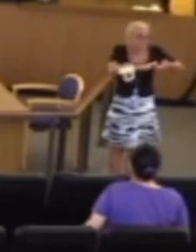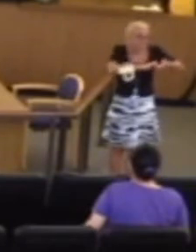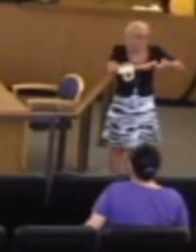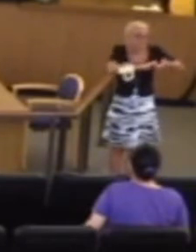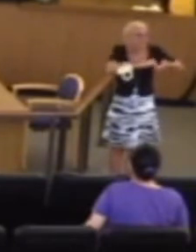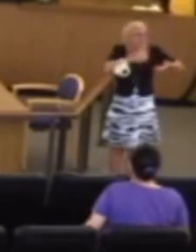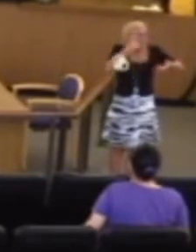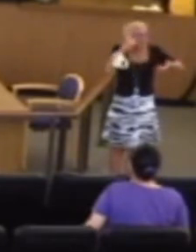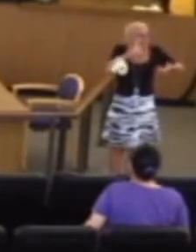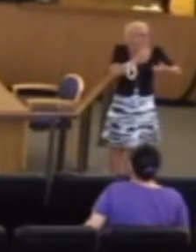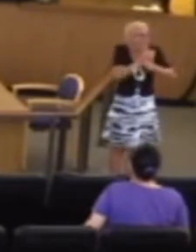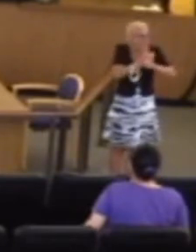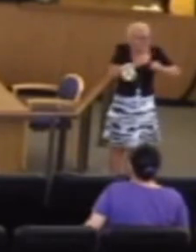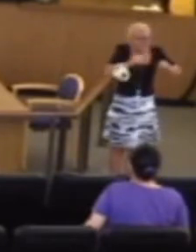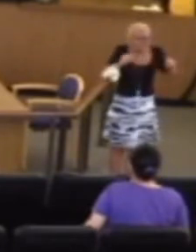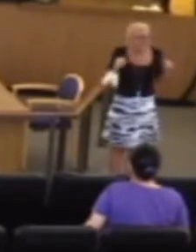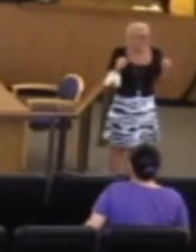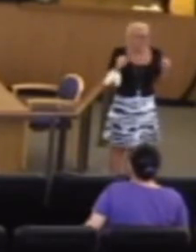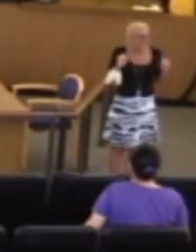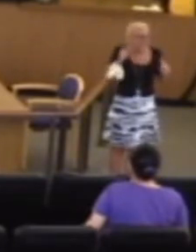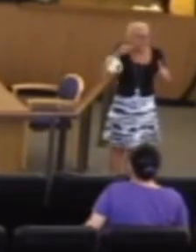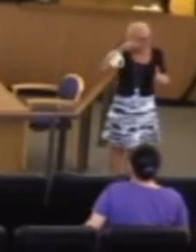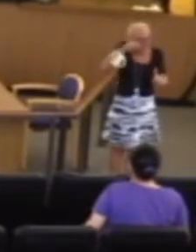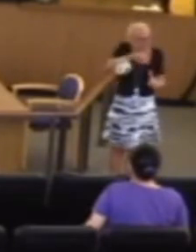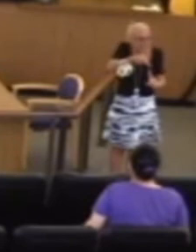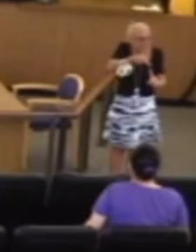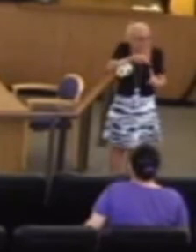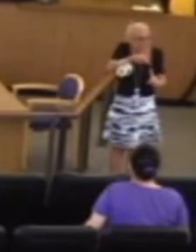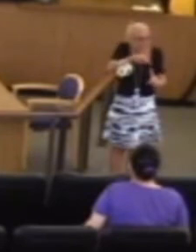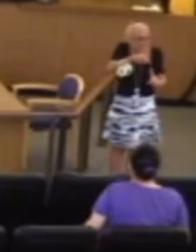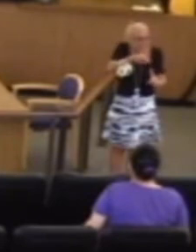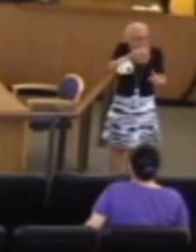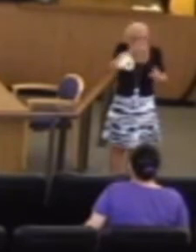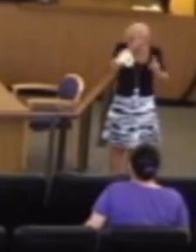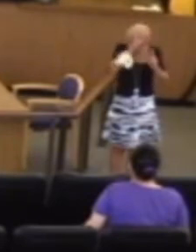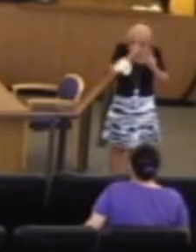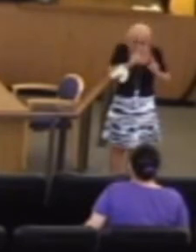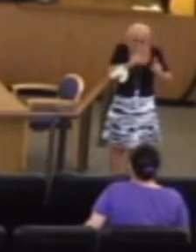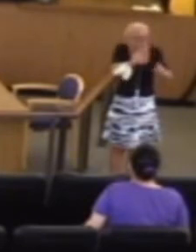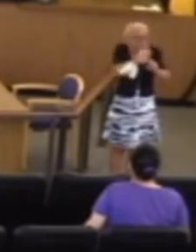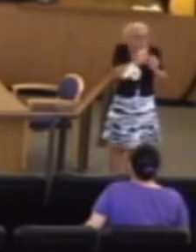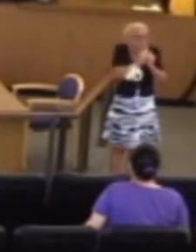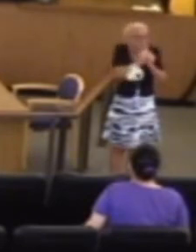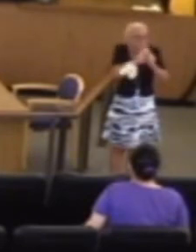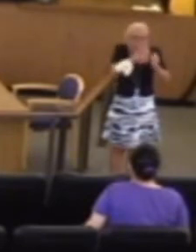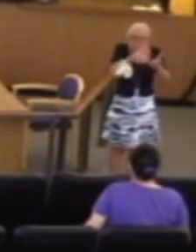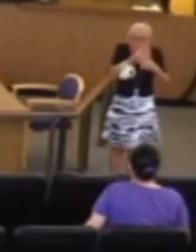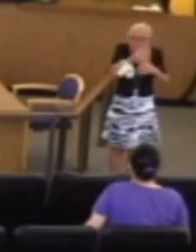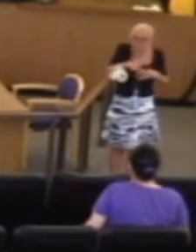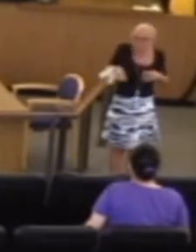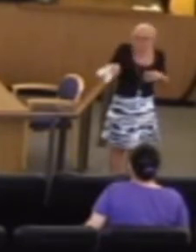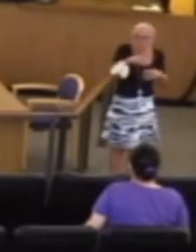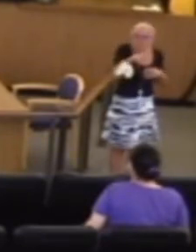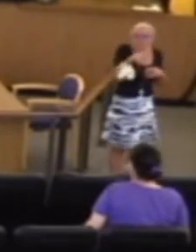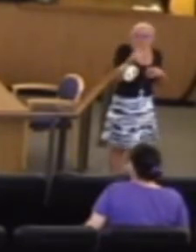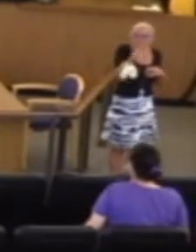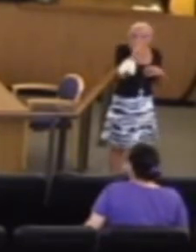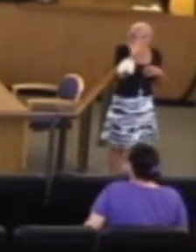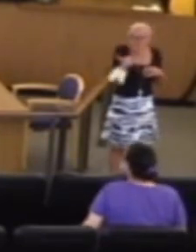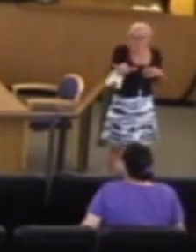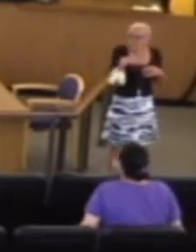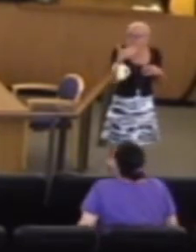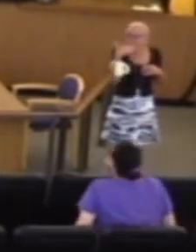the betterment and safety. And I'm delighted and honored to work with all of you. And Councilwoman Goosby is definitely feeling better because she's definitely a little